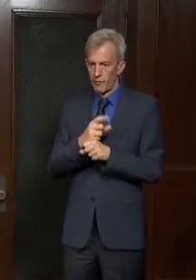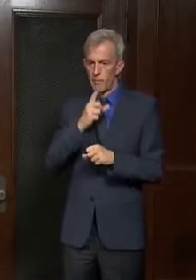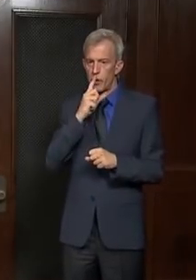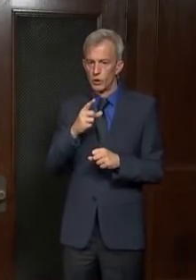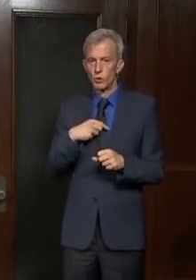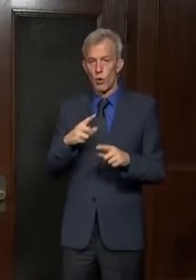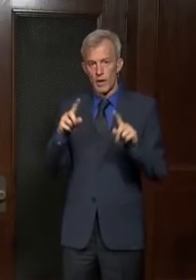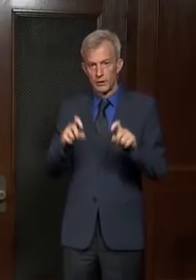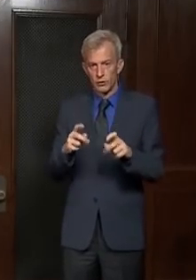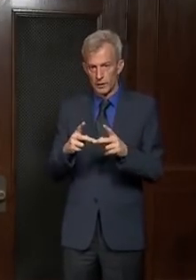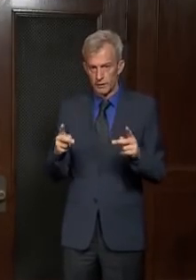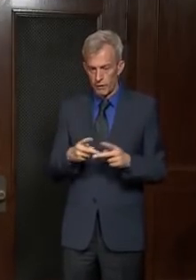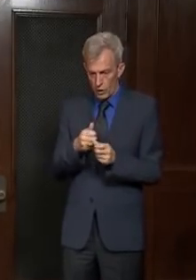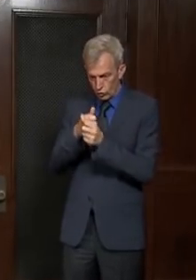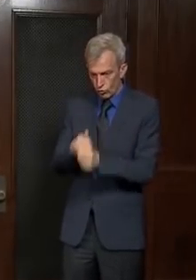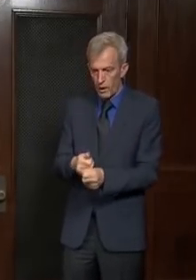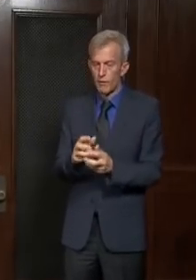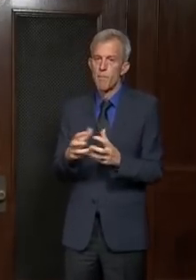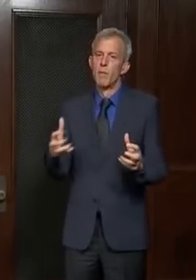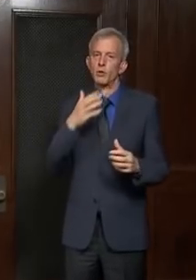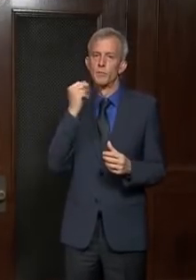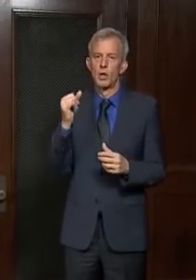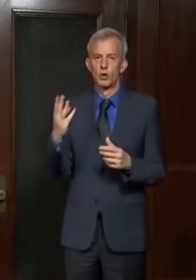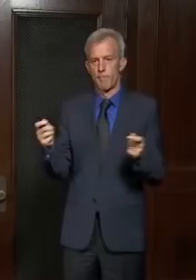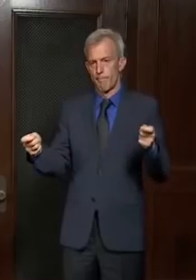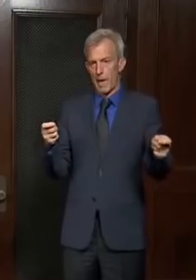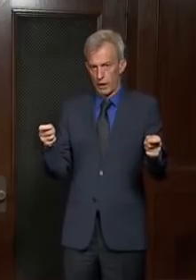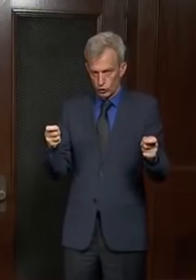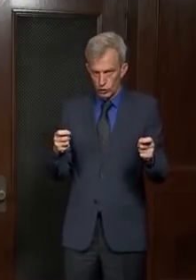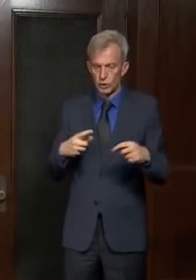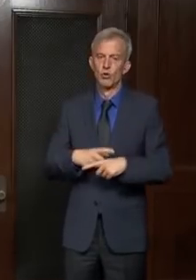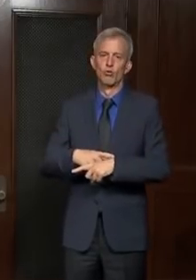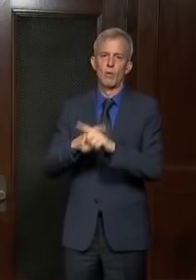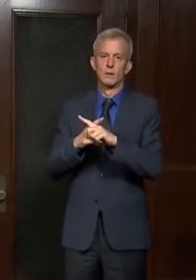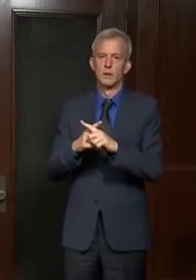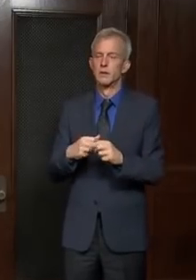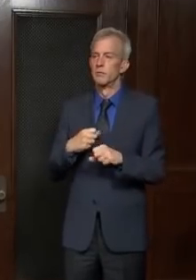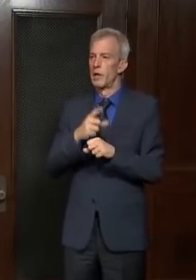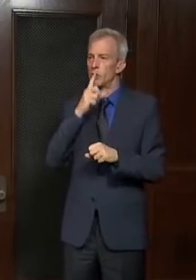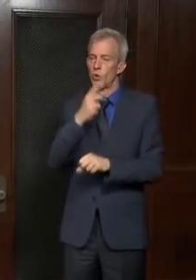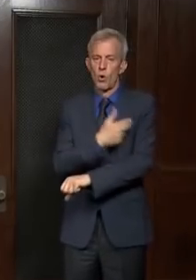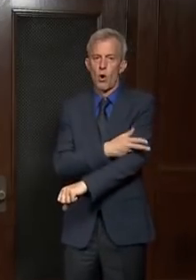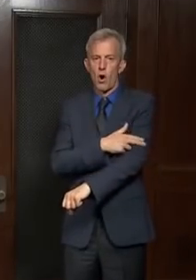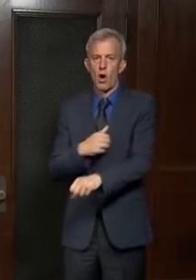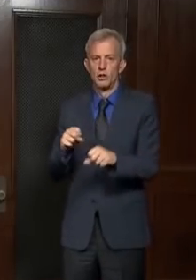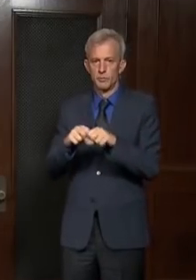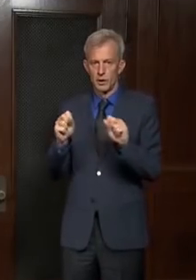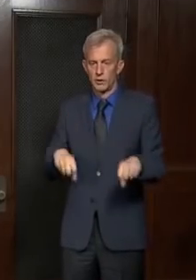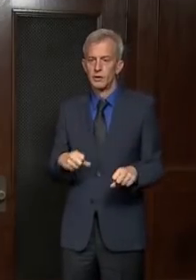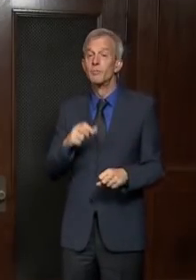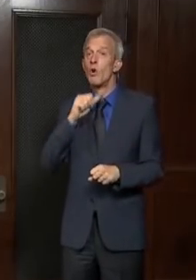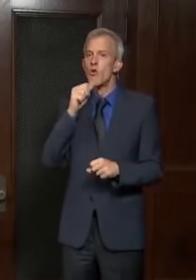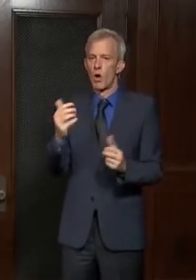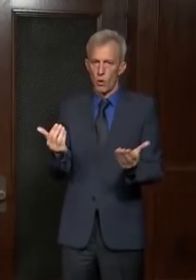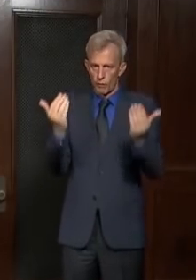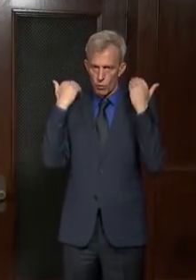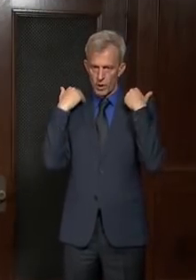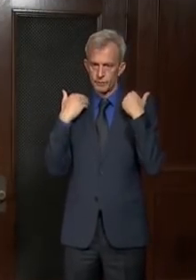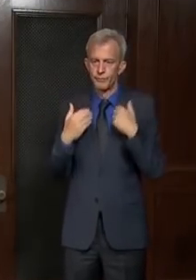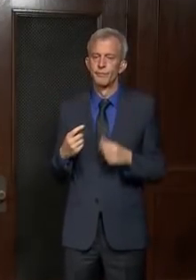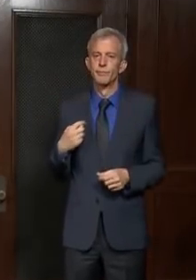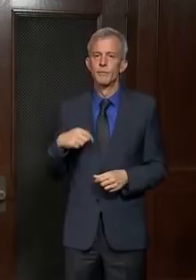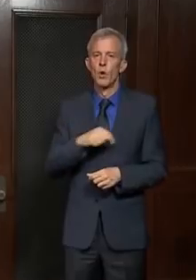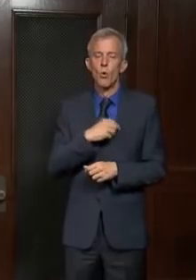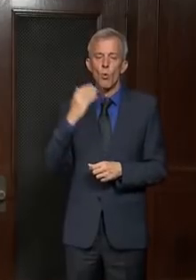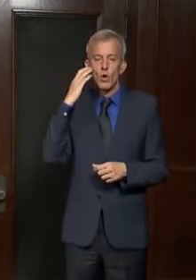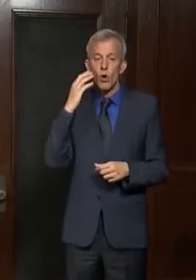done a much better job managing this crisis, making sure their hospital systems are paced and are not overwhelmed. And we know that the